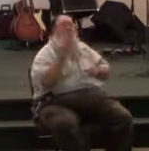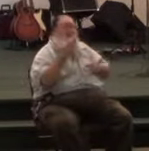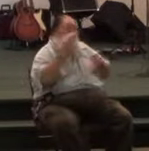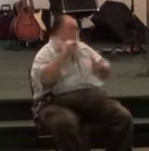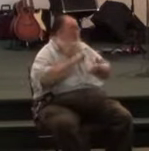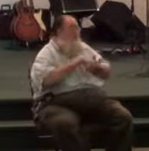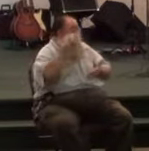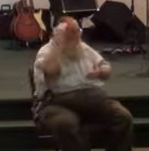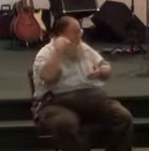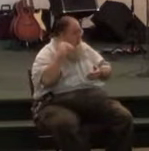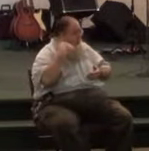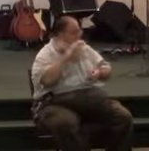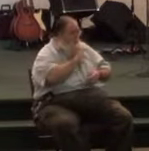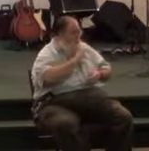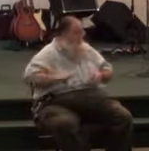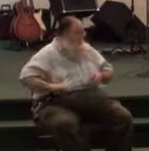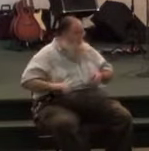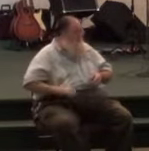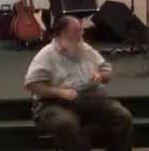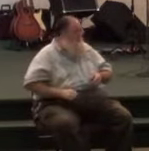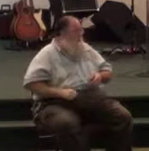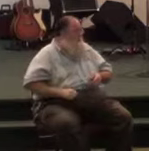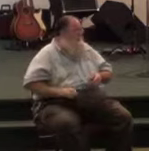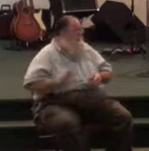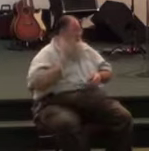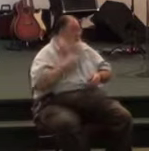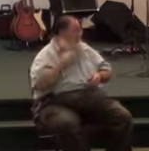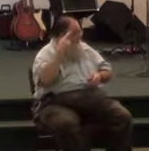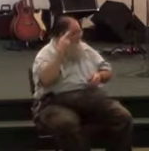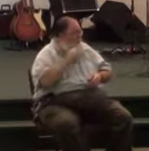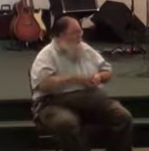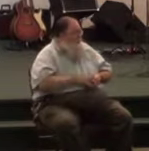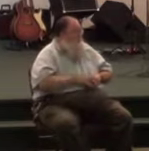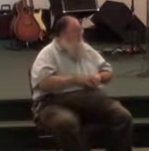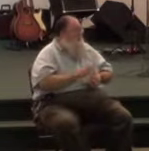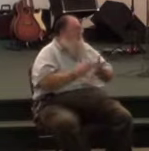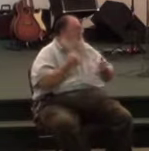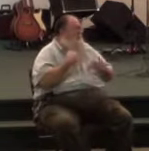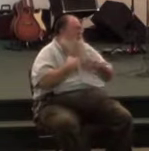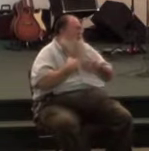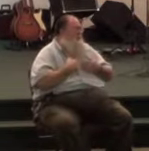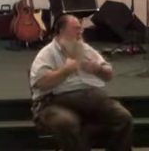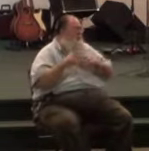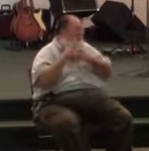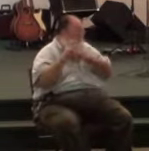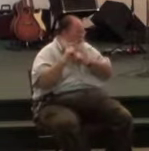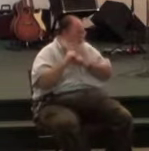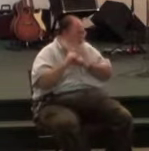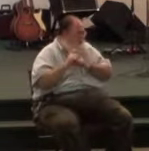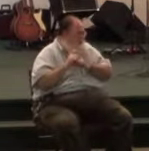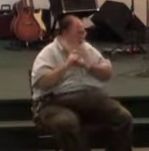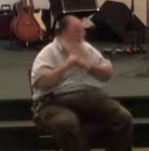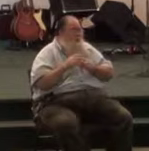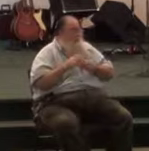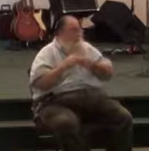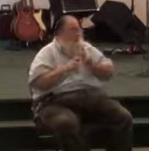that is, Christ. That's our purpose. So some of us have gifting to be able to bring people